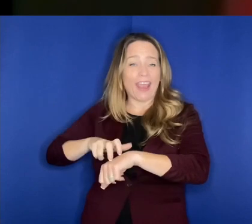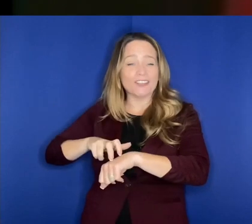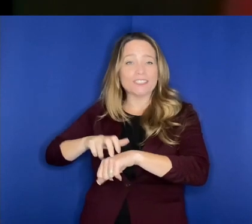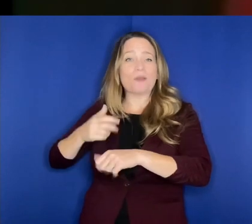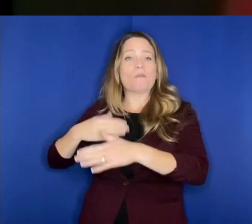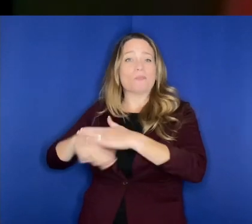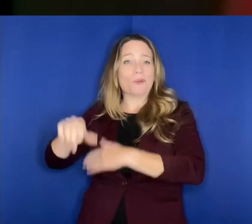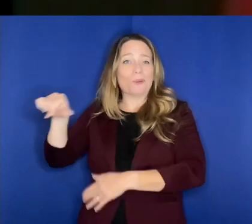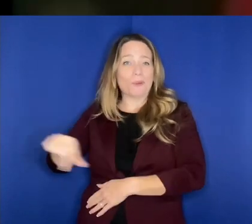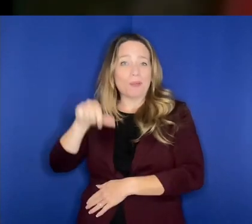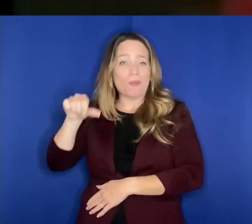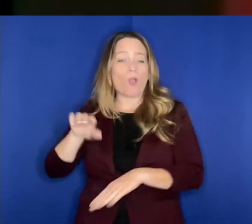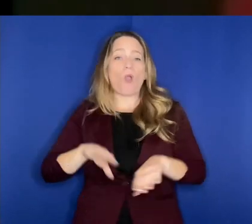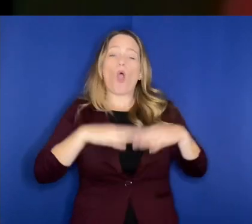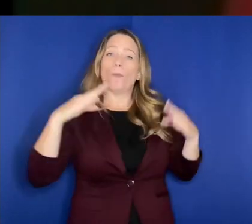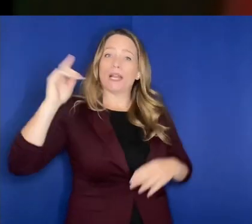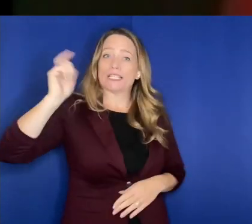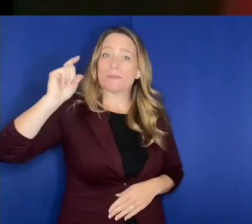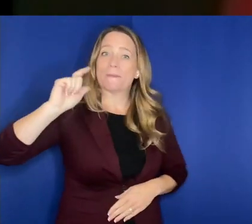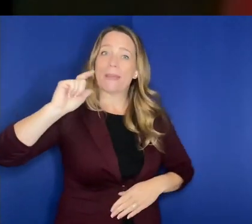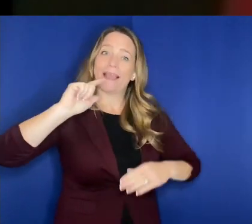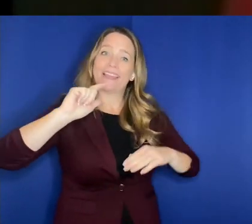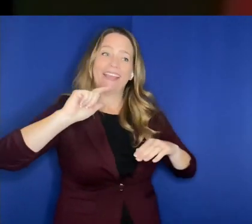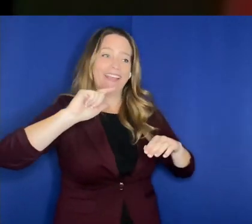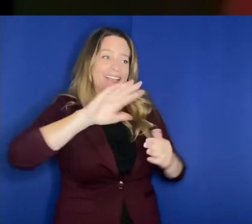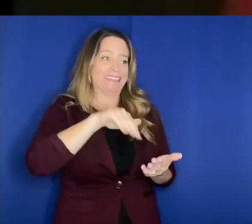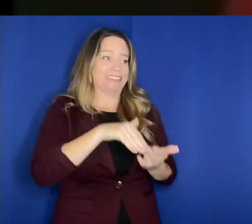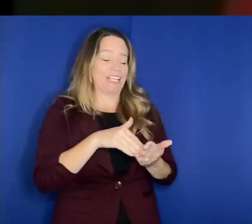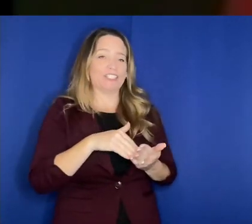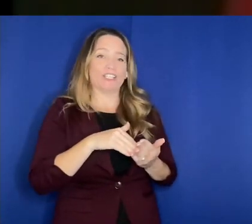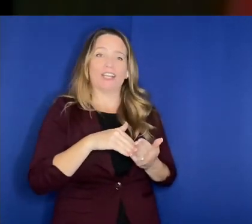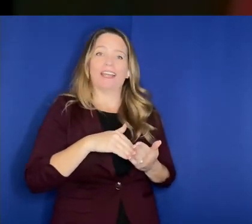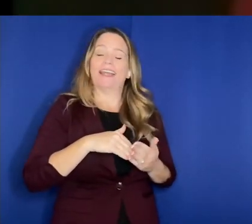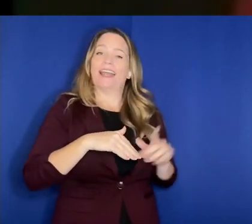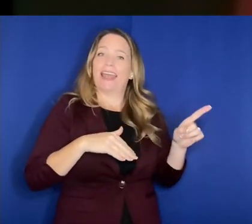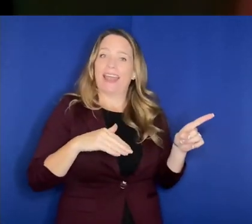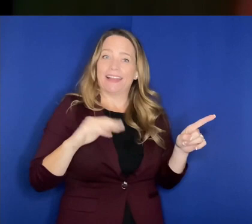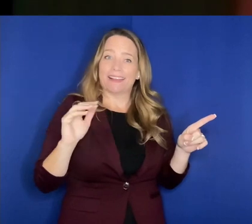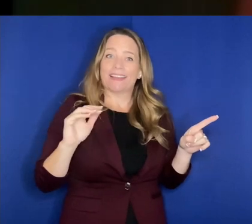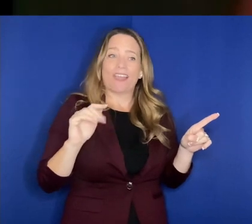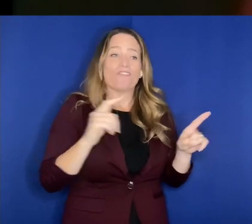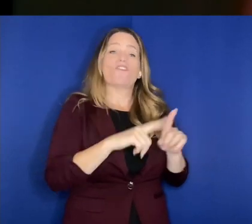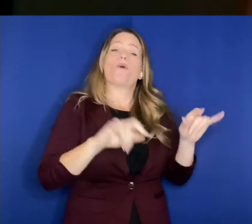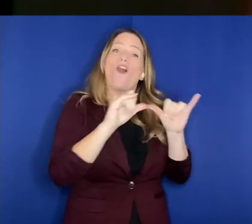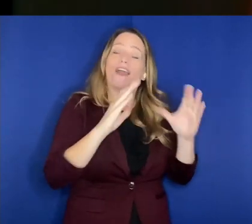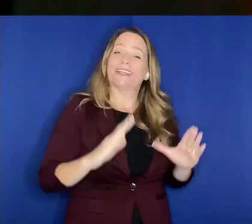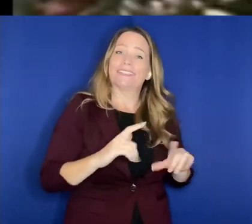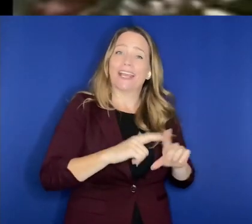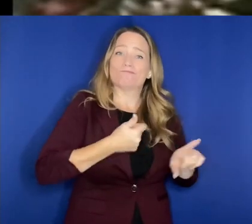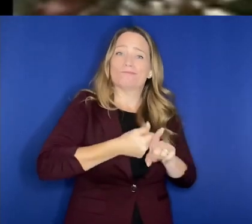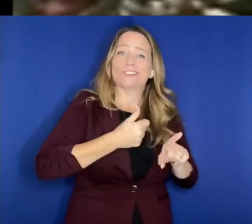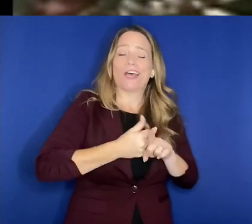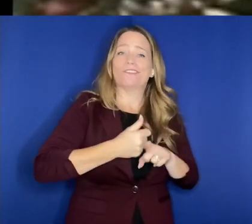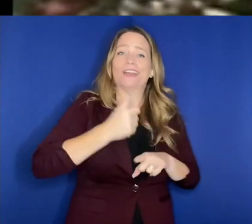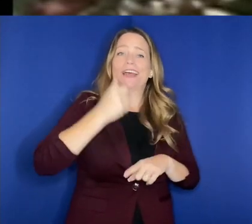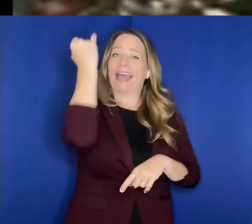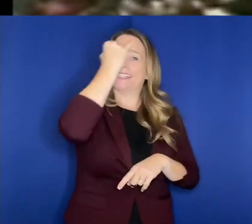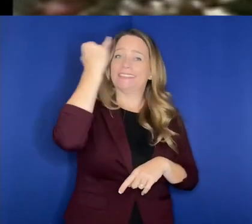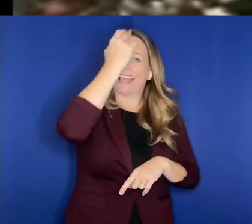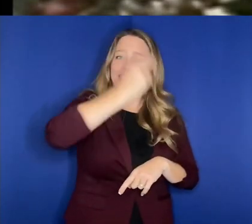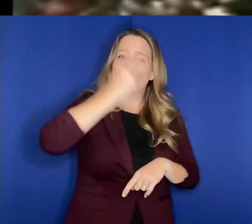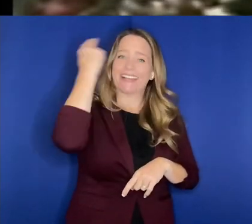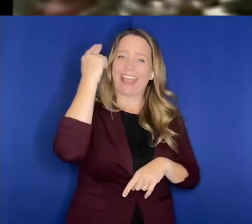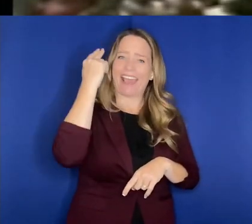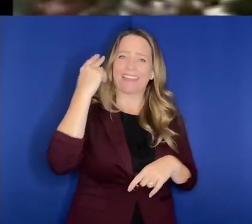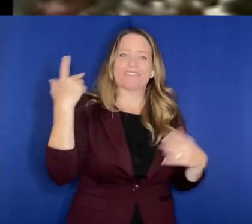Quebec opening an Ismaili center in British Columbia designed by an architect of Italian Catholic origin.